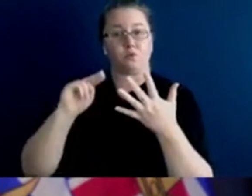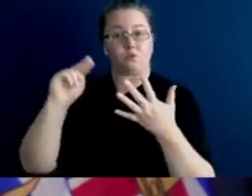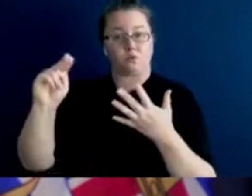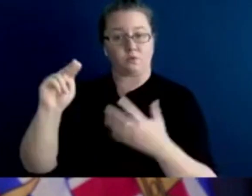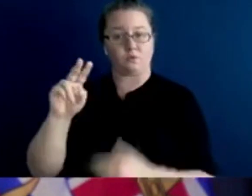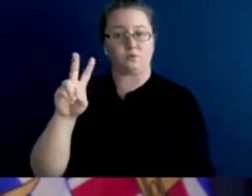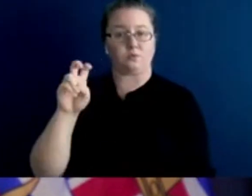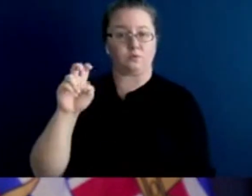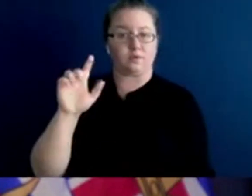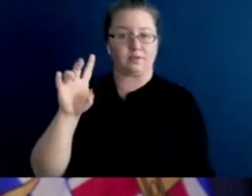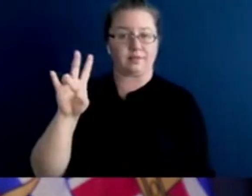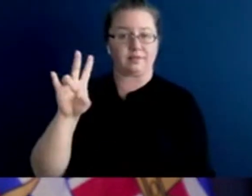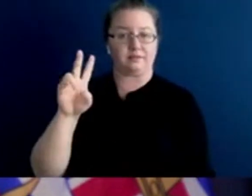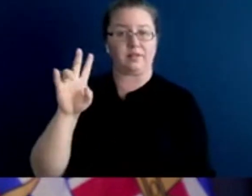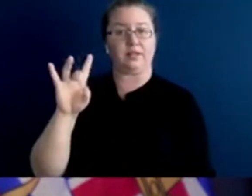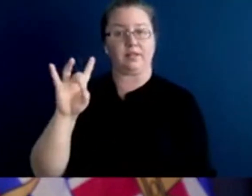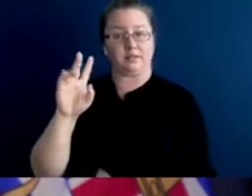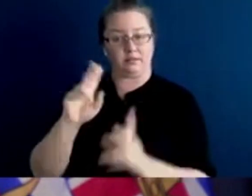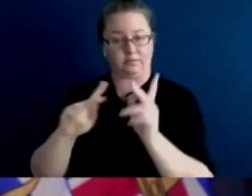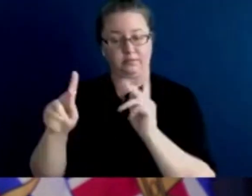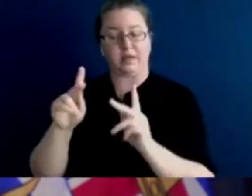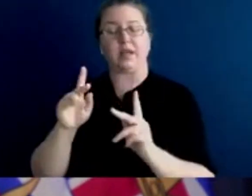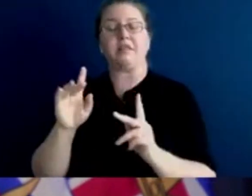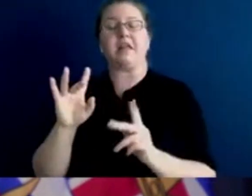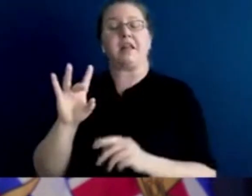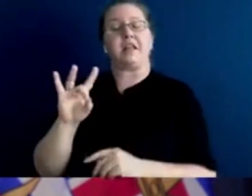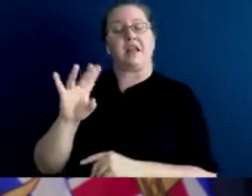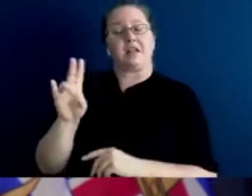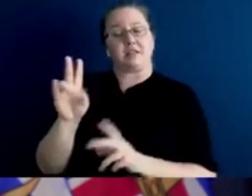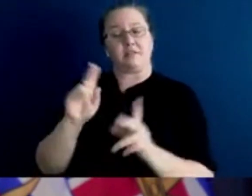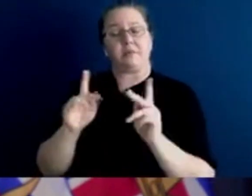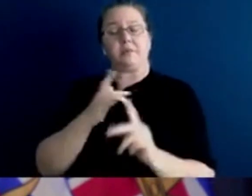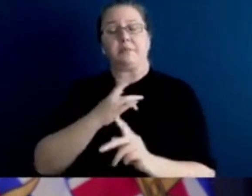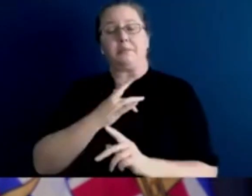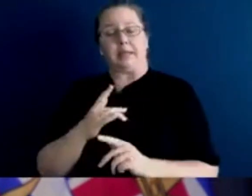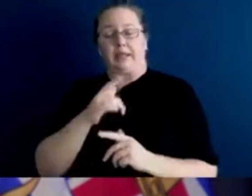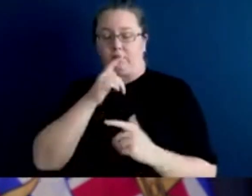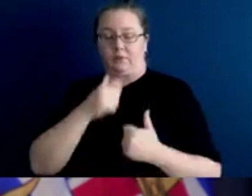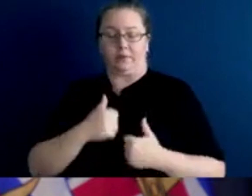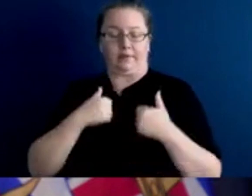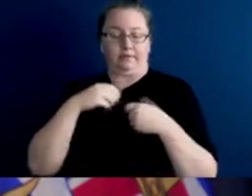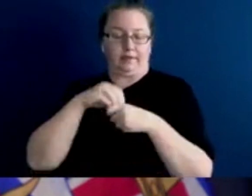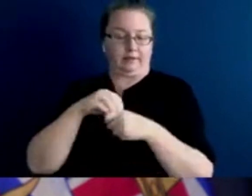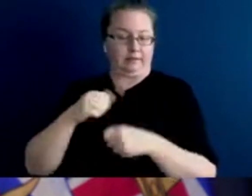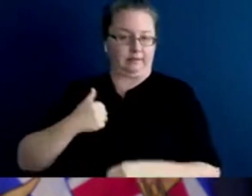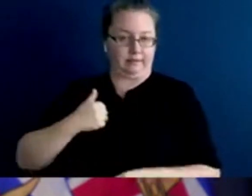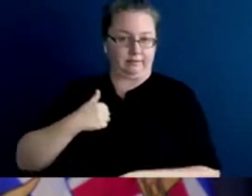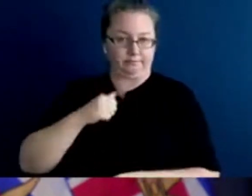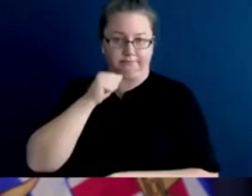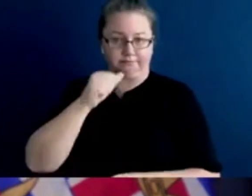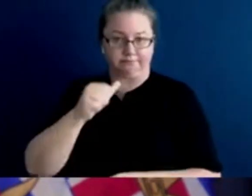8,543. This includes 3,094 people in the Vancouver Coastal Health Region,